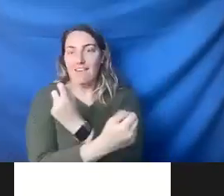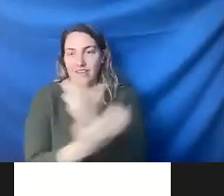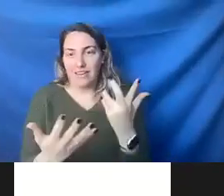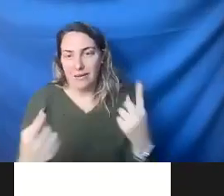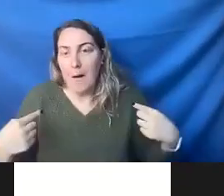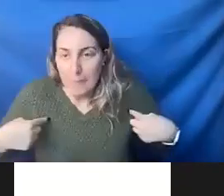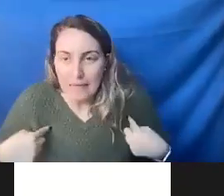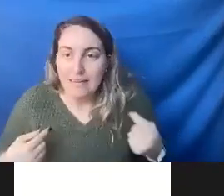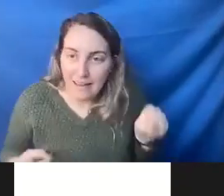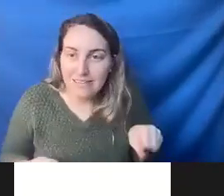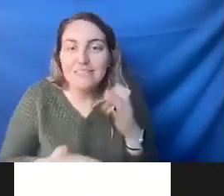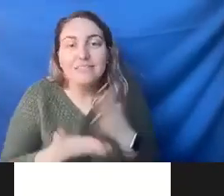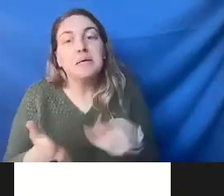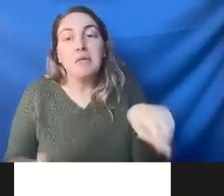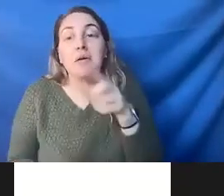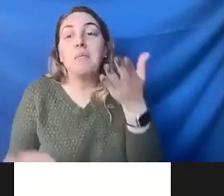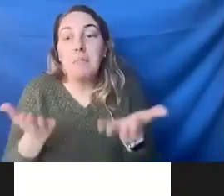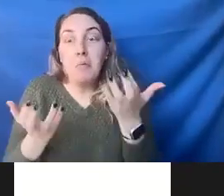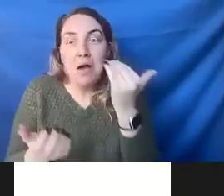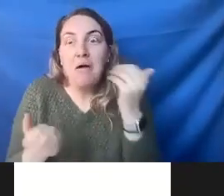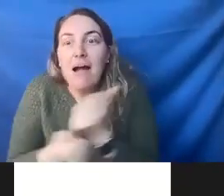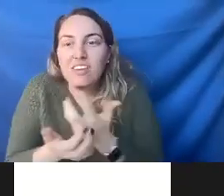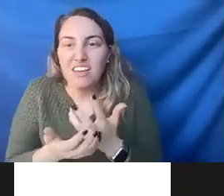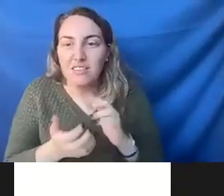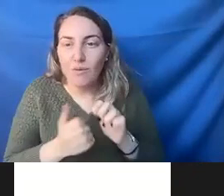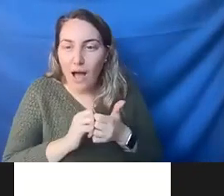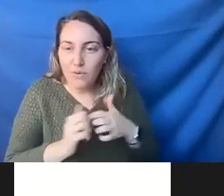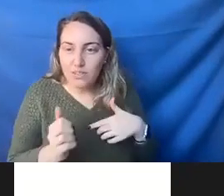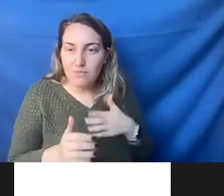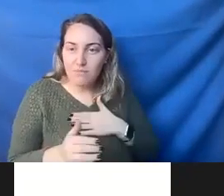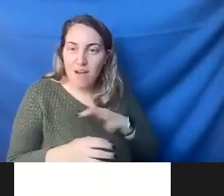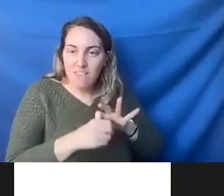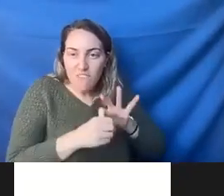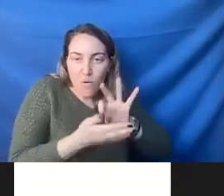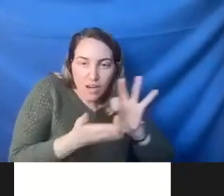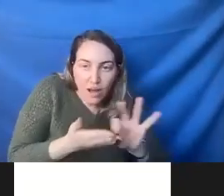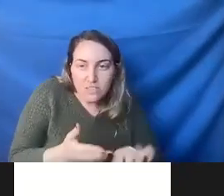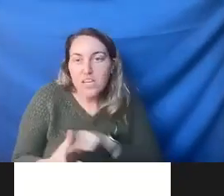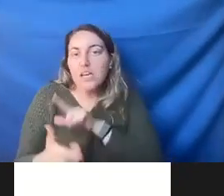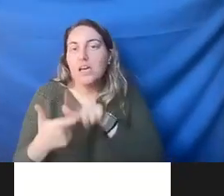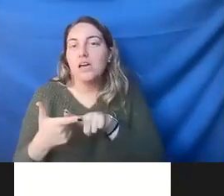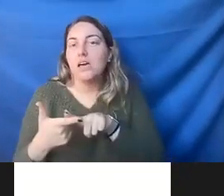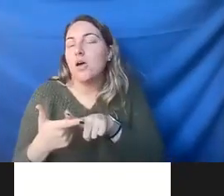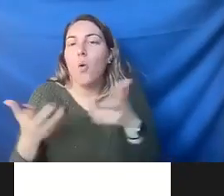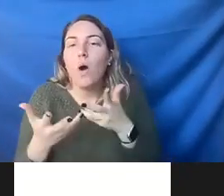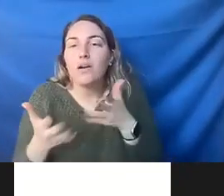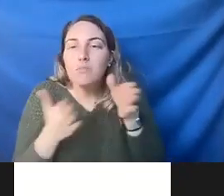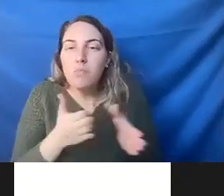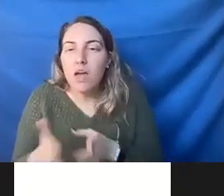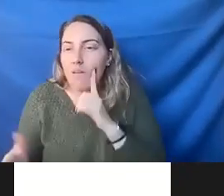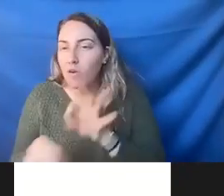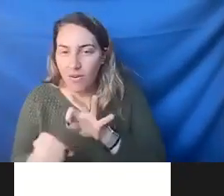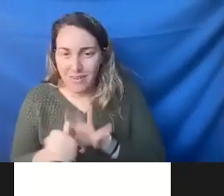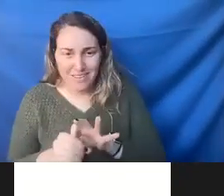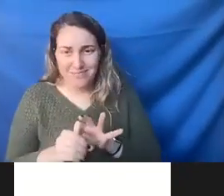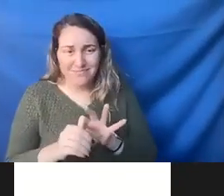of you as well. But you want to know, how is my vote tabulated in rounds? You want to know, what are the strategies for voting? So there's different voter